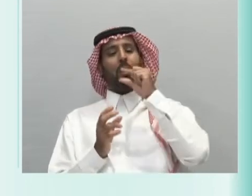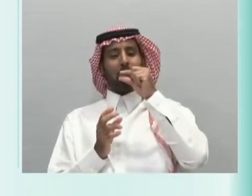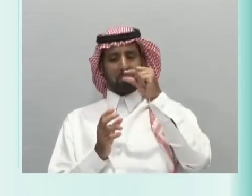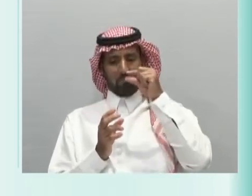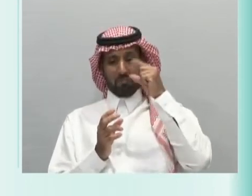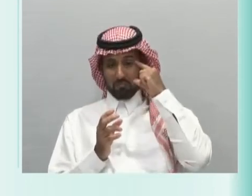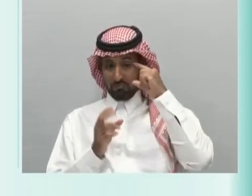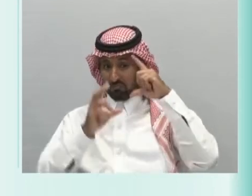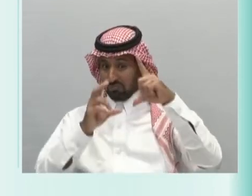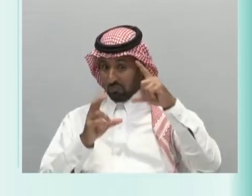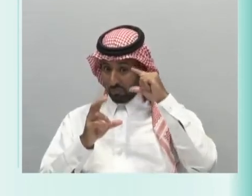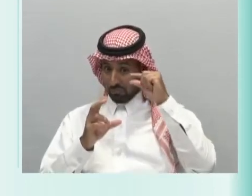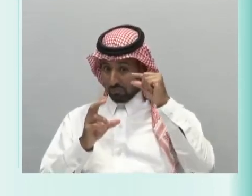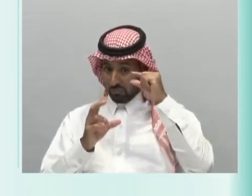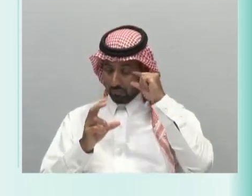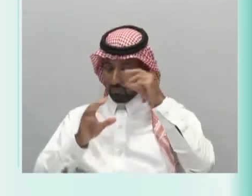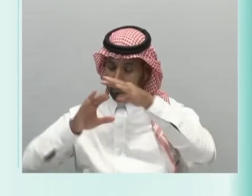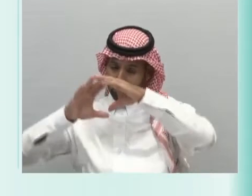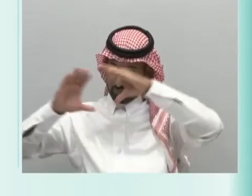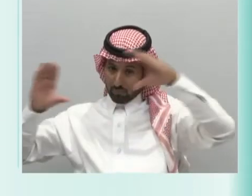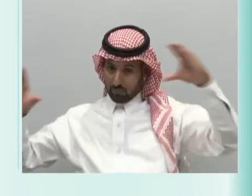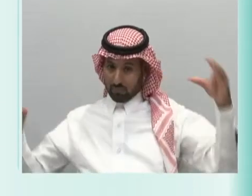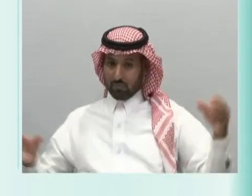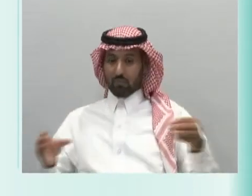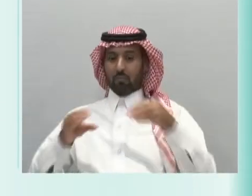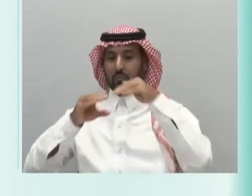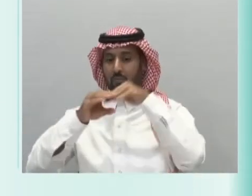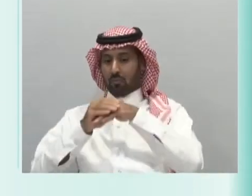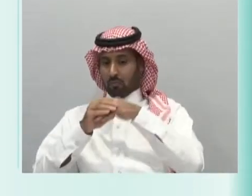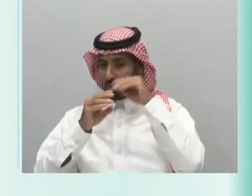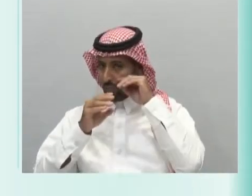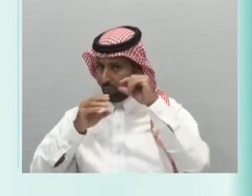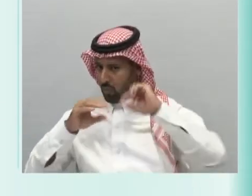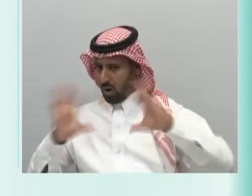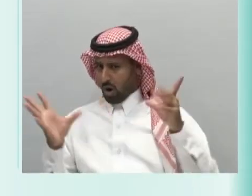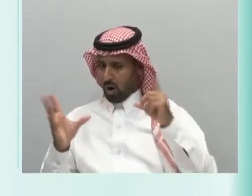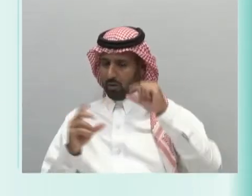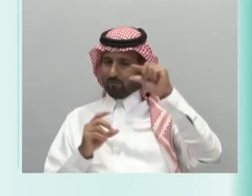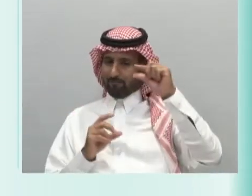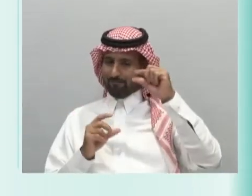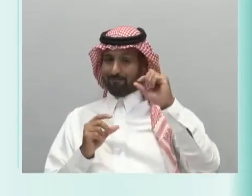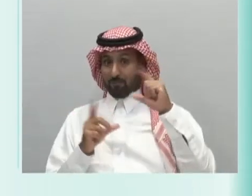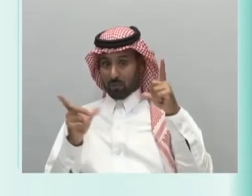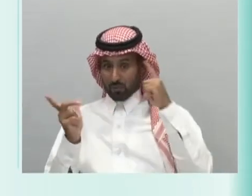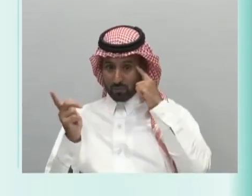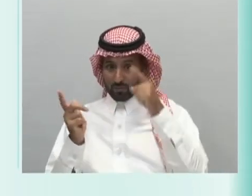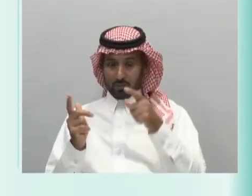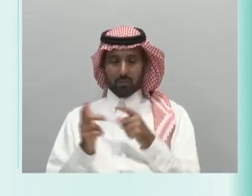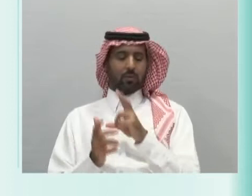hotels. What is this word? It is another choice or option. If you want to talk option, khayar, what is